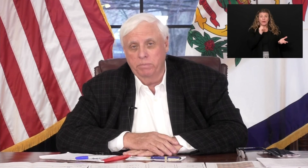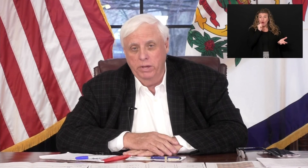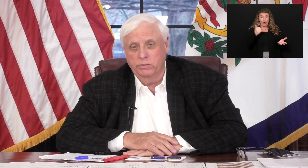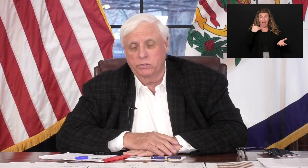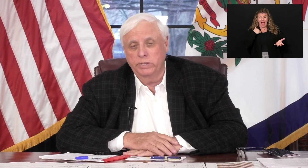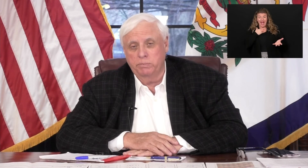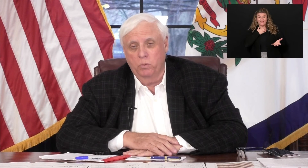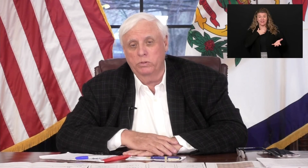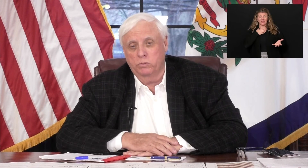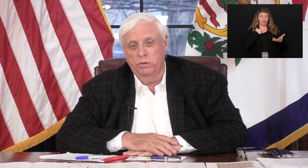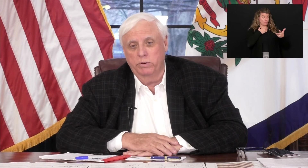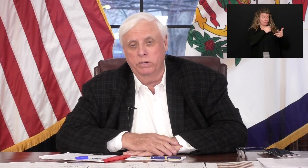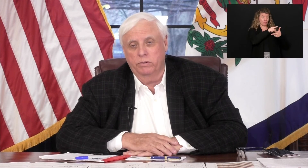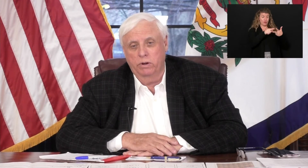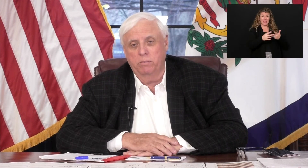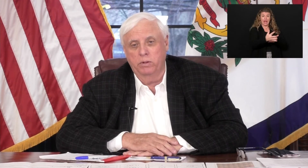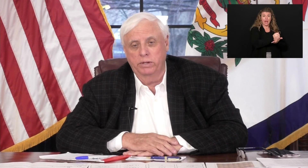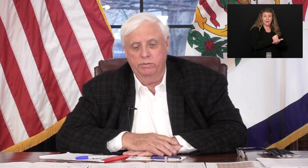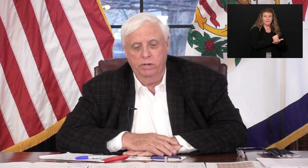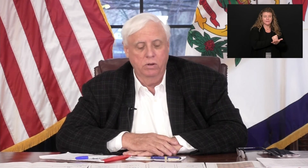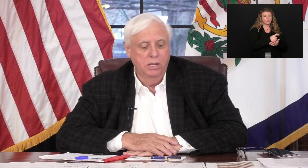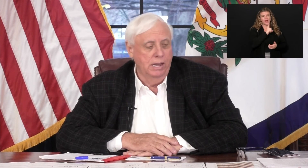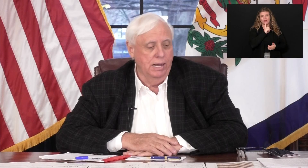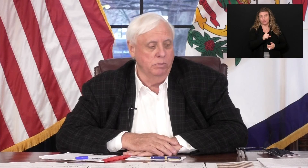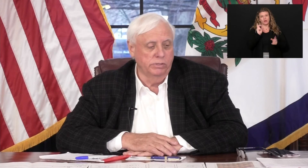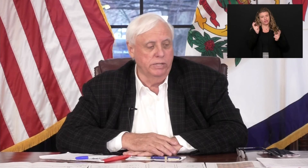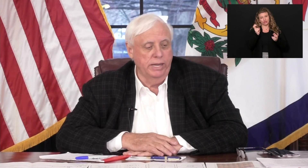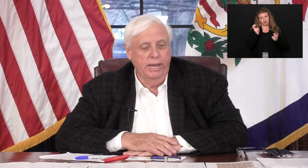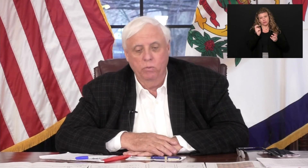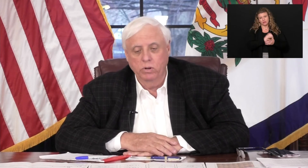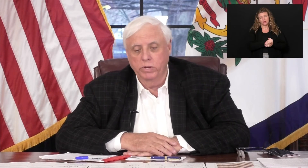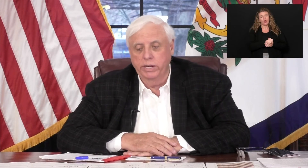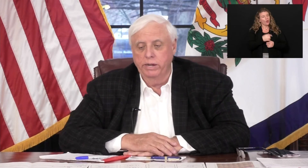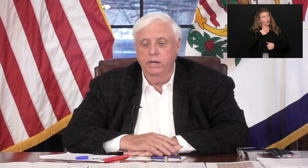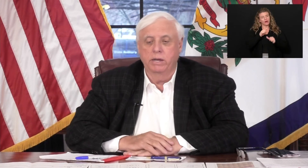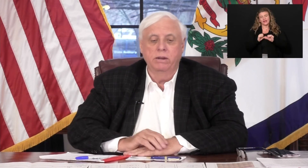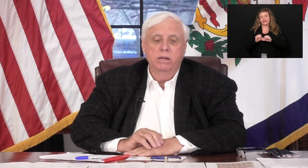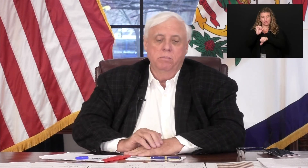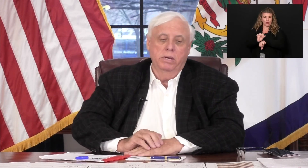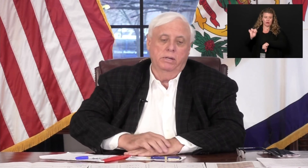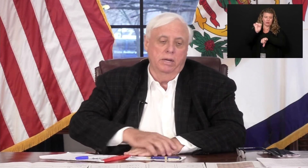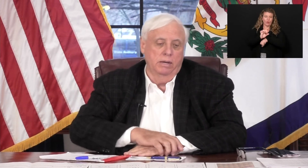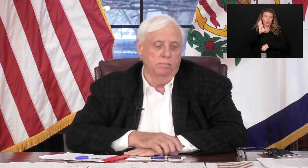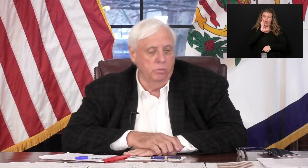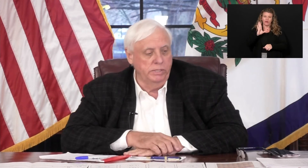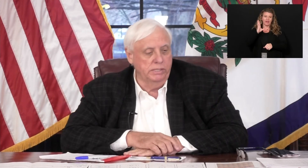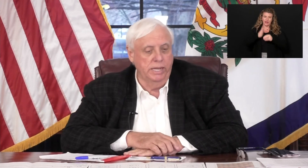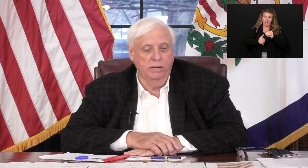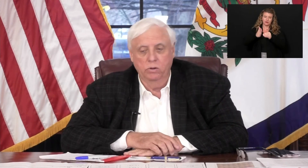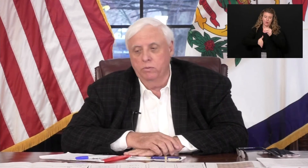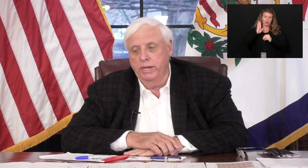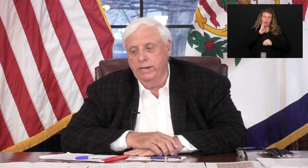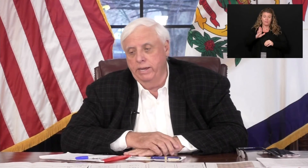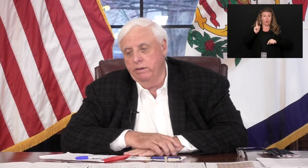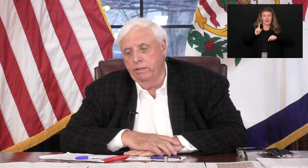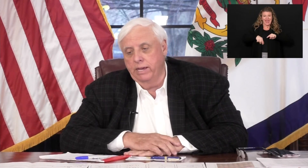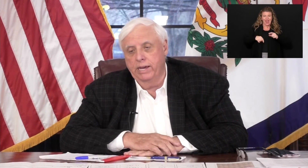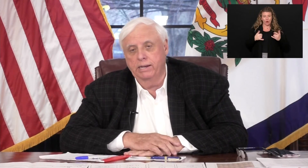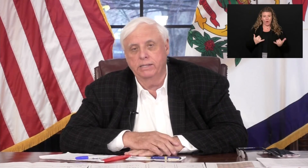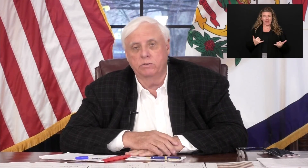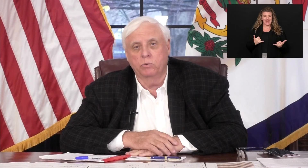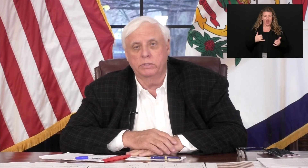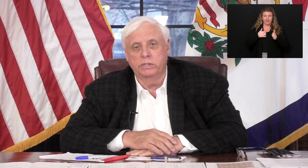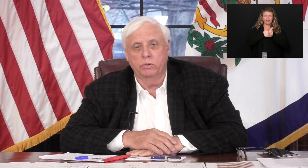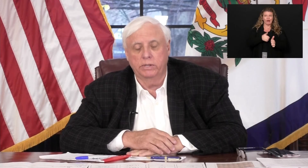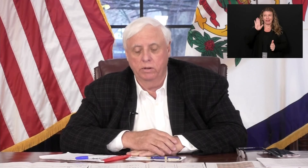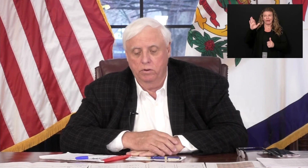income from those three sports, we're in real trouble. And so I'm going to stay at it. We're going to get it done, but we just can't do it right now under the